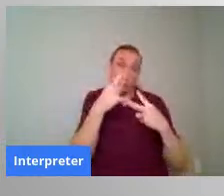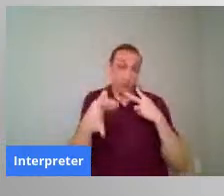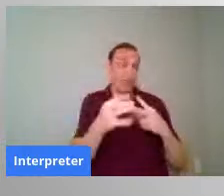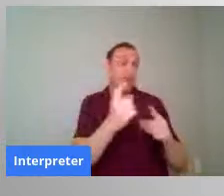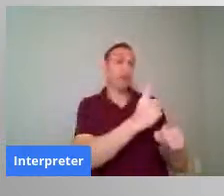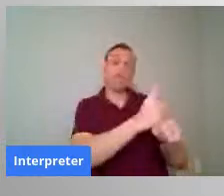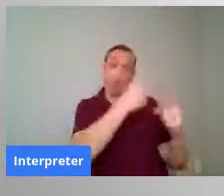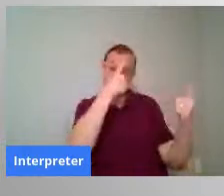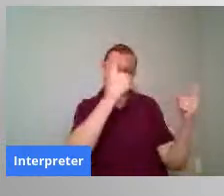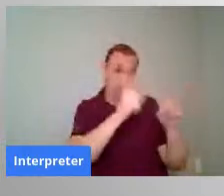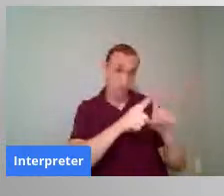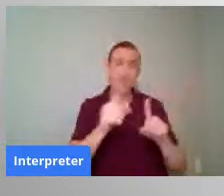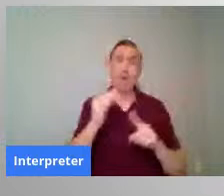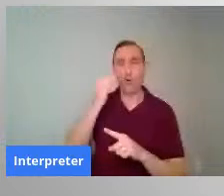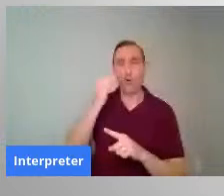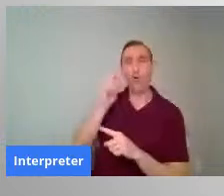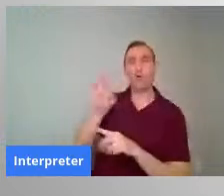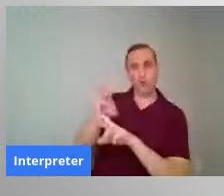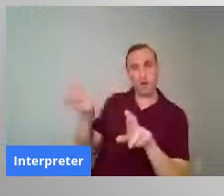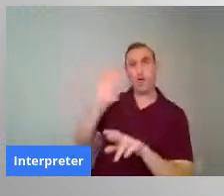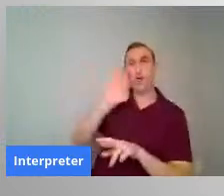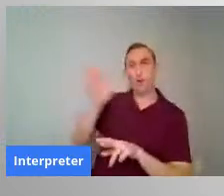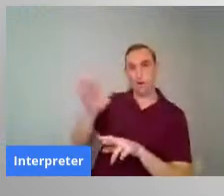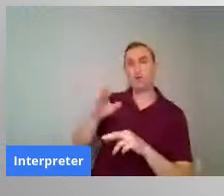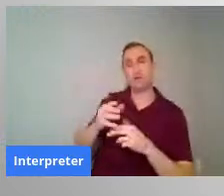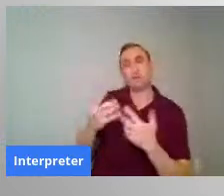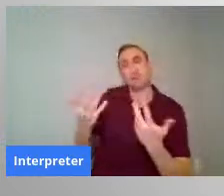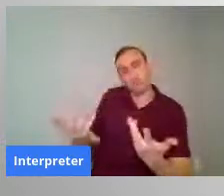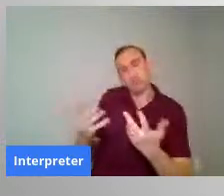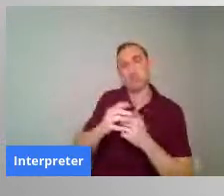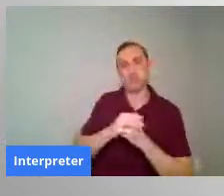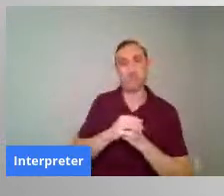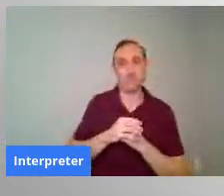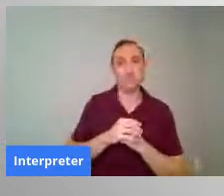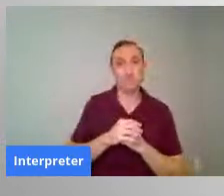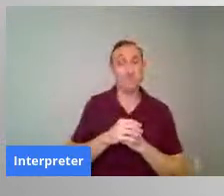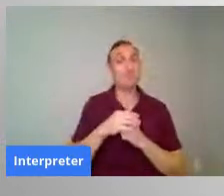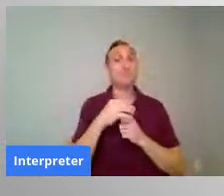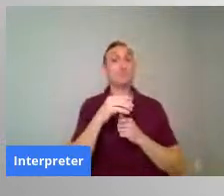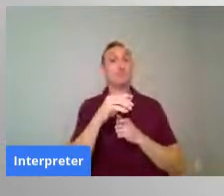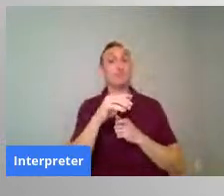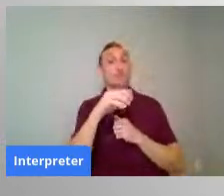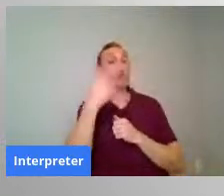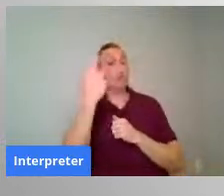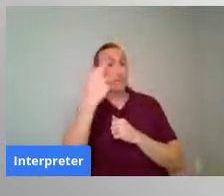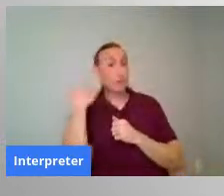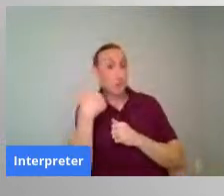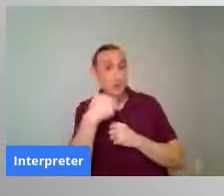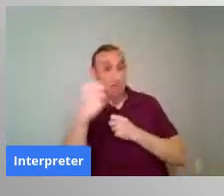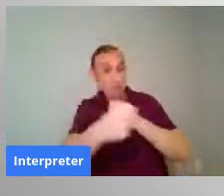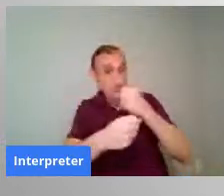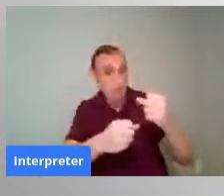saying it. And that's part of why we've talked about putting tutors in our communities as well.